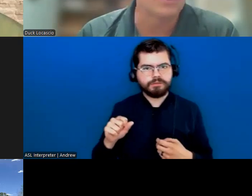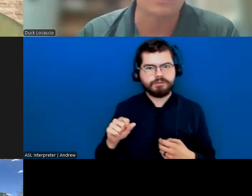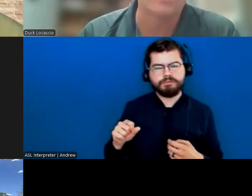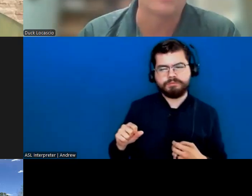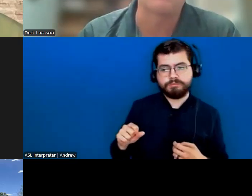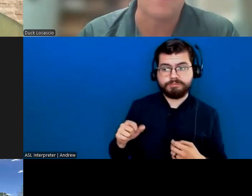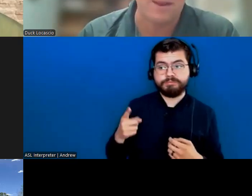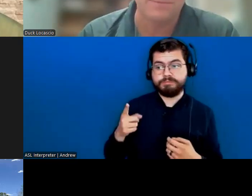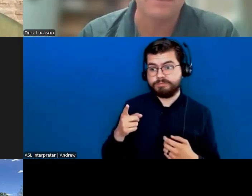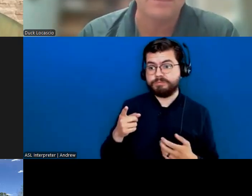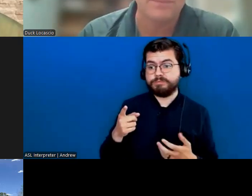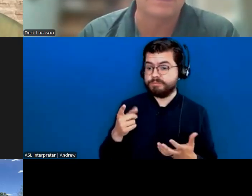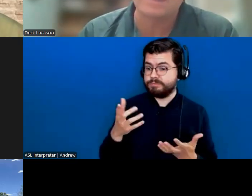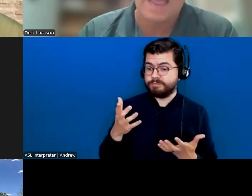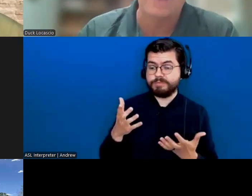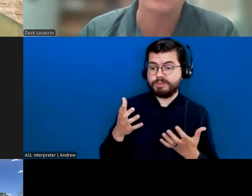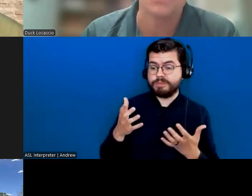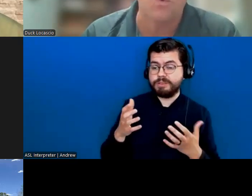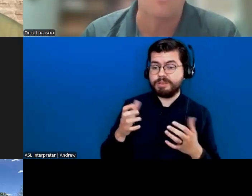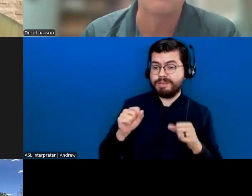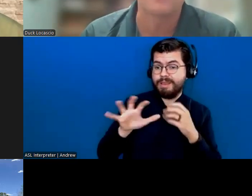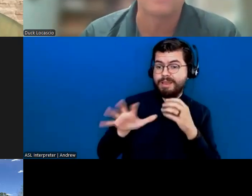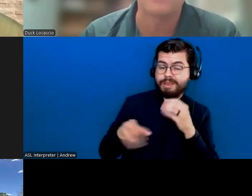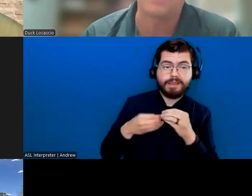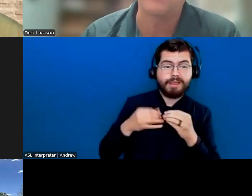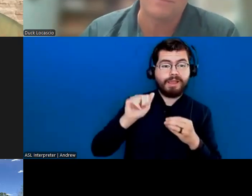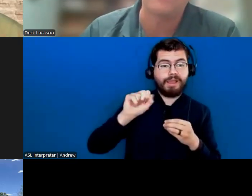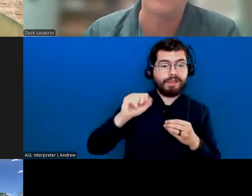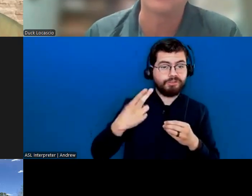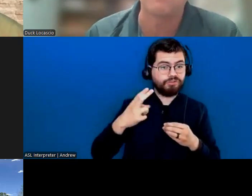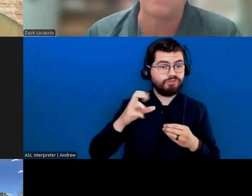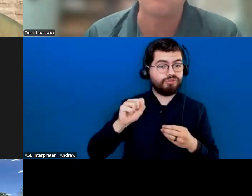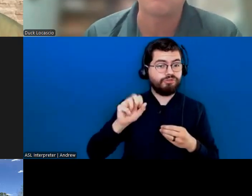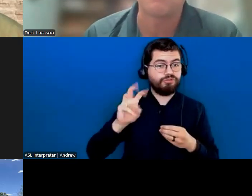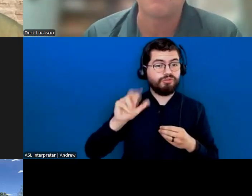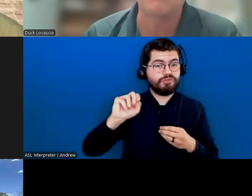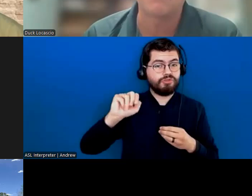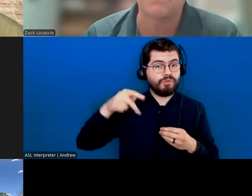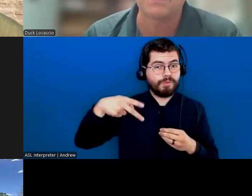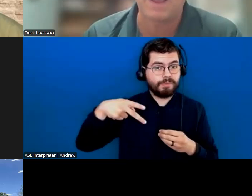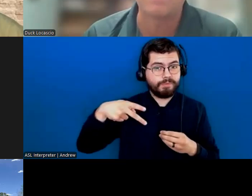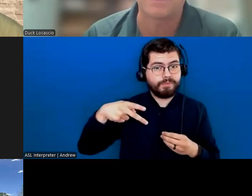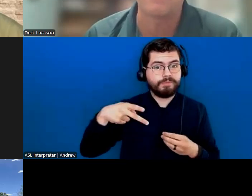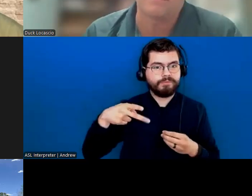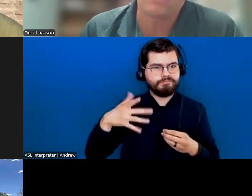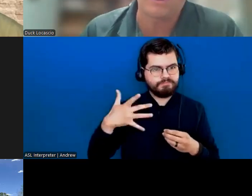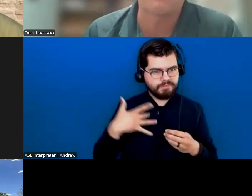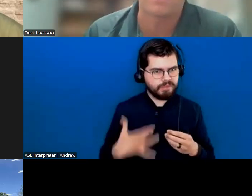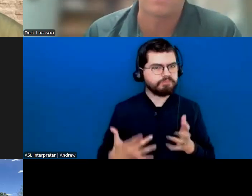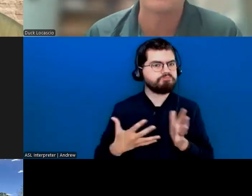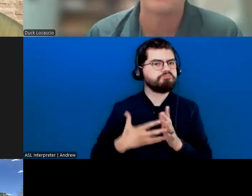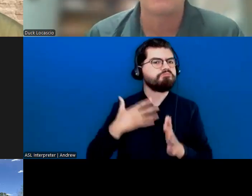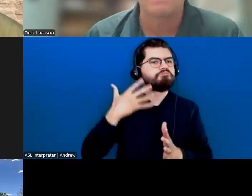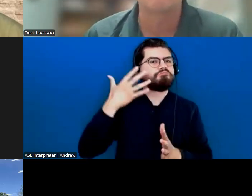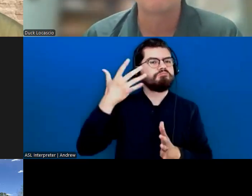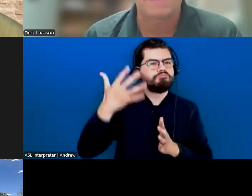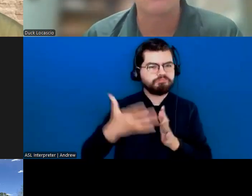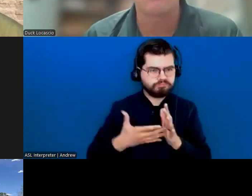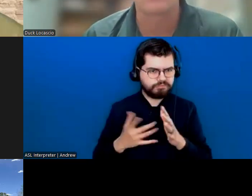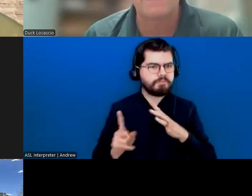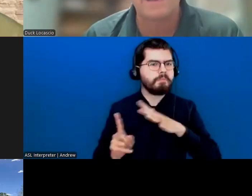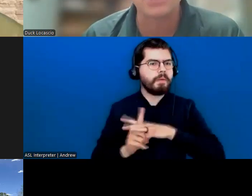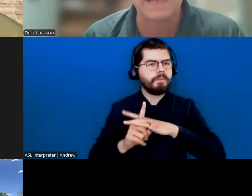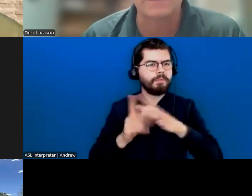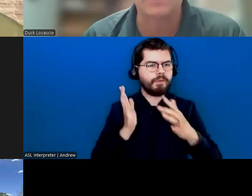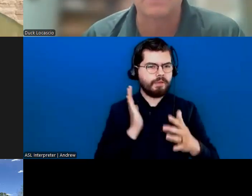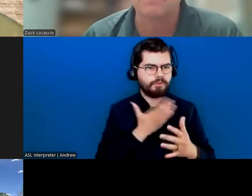you can only supplement like an ash swamp, and those come up from time to time on our property. I don't